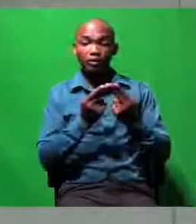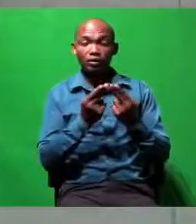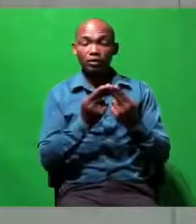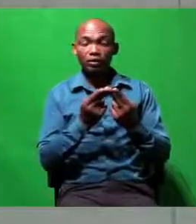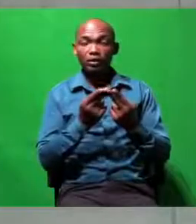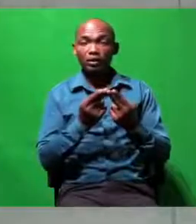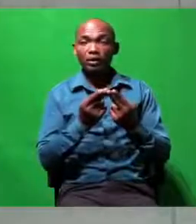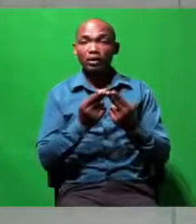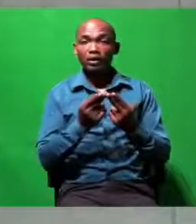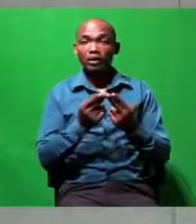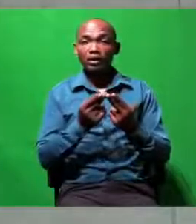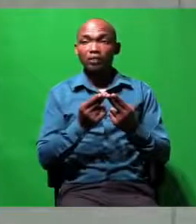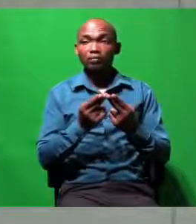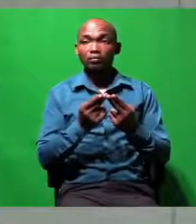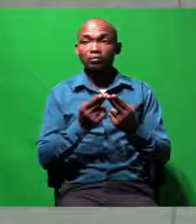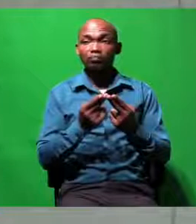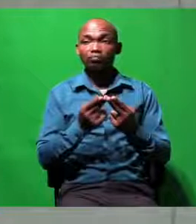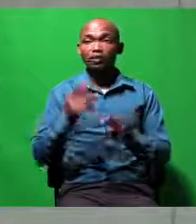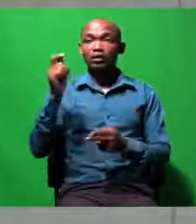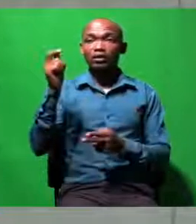and also the National